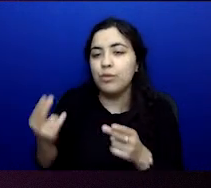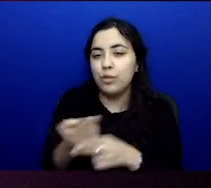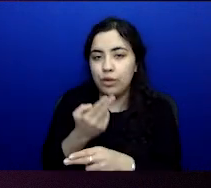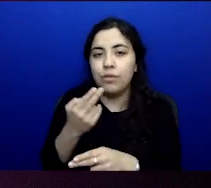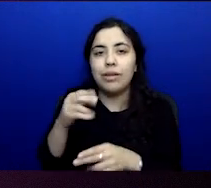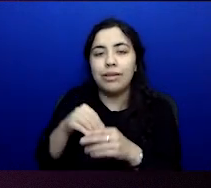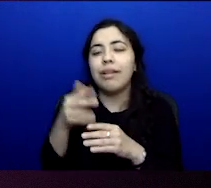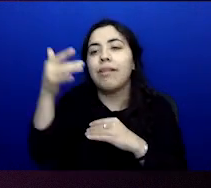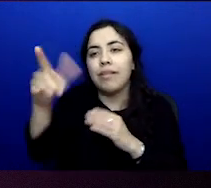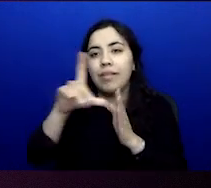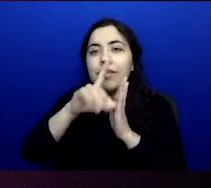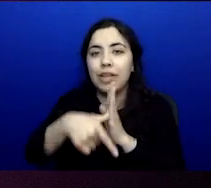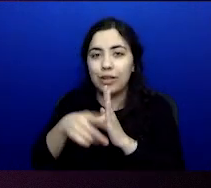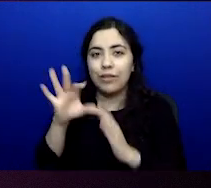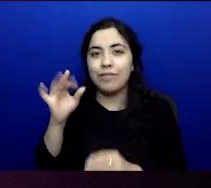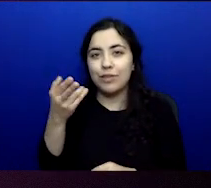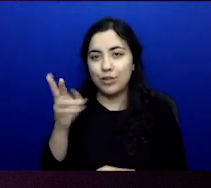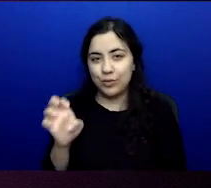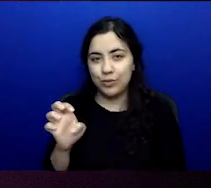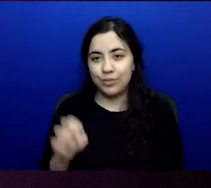in a later feature.